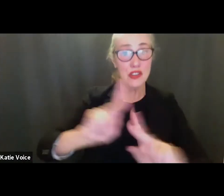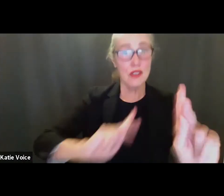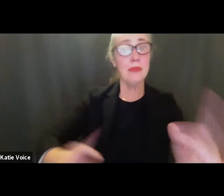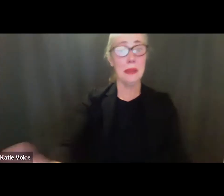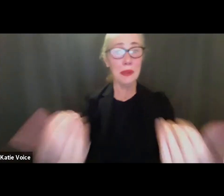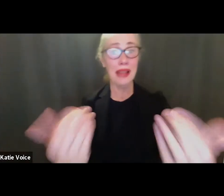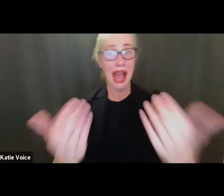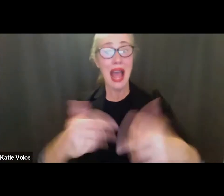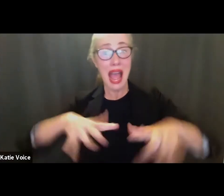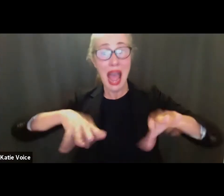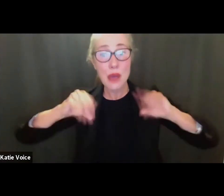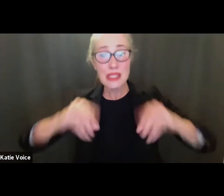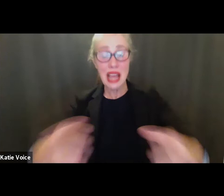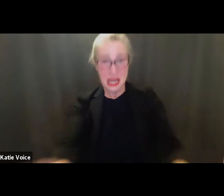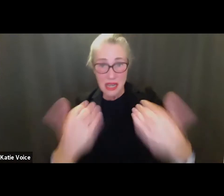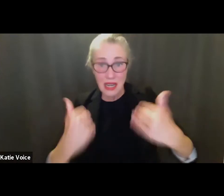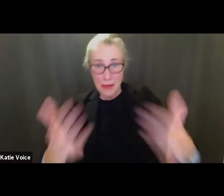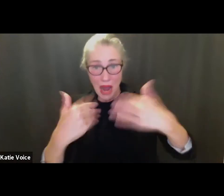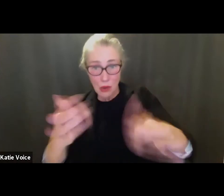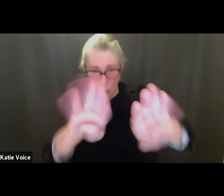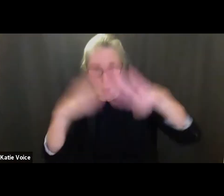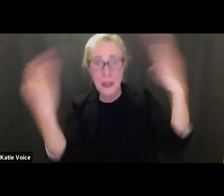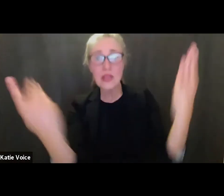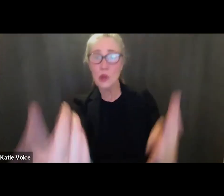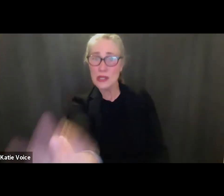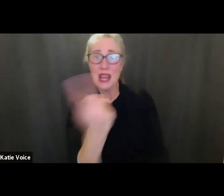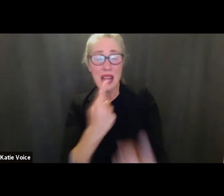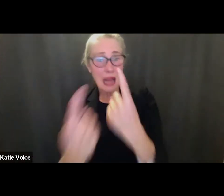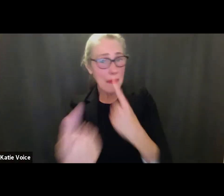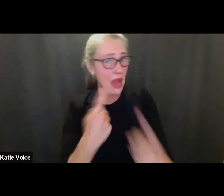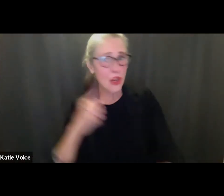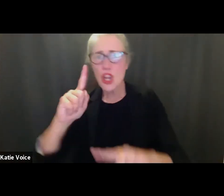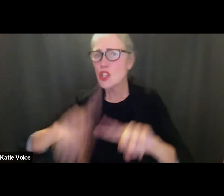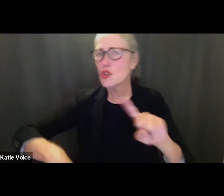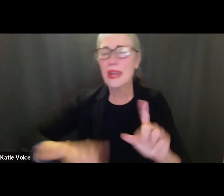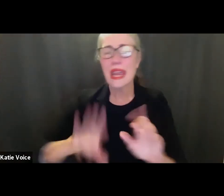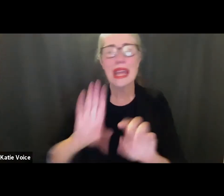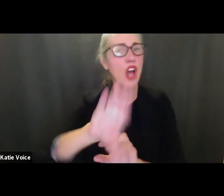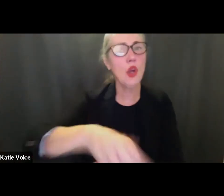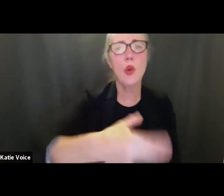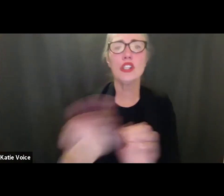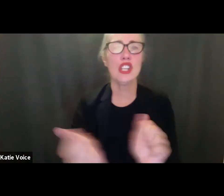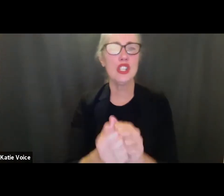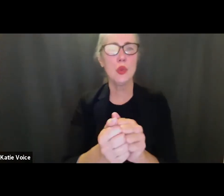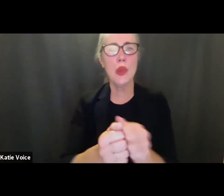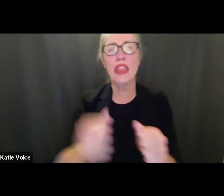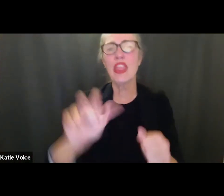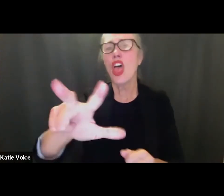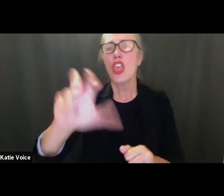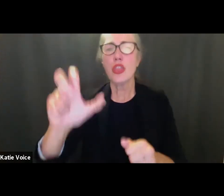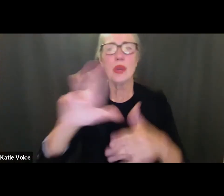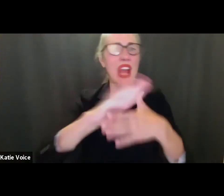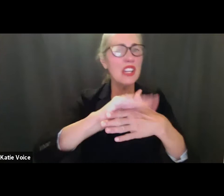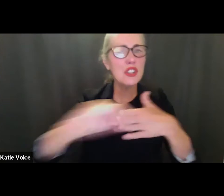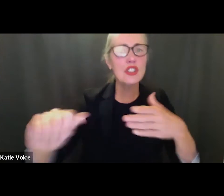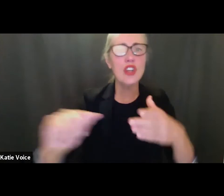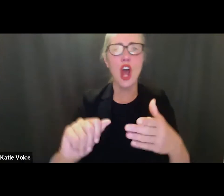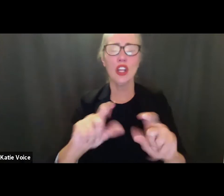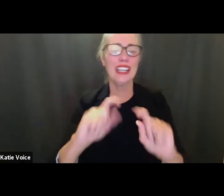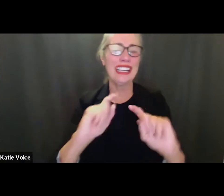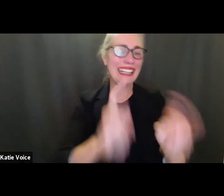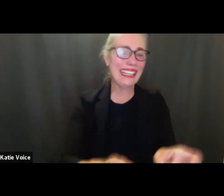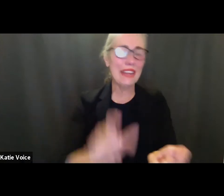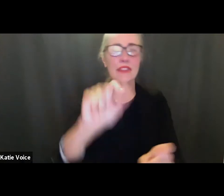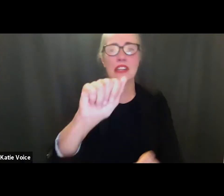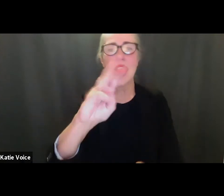to us. You cannot coerce us with $300 Amazon cards, Dodger tickets, or beer, as you said, Laura. These